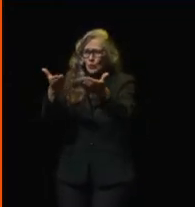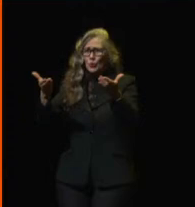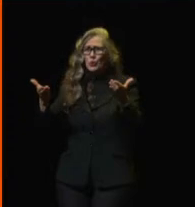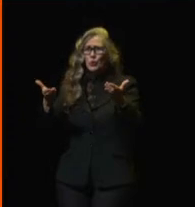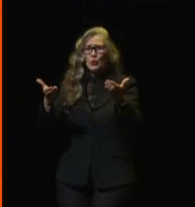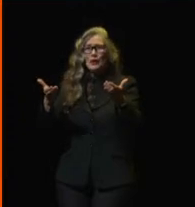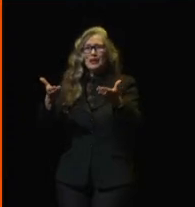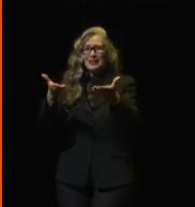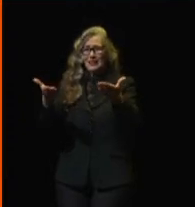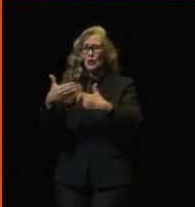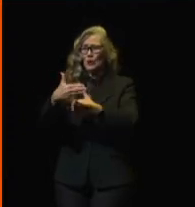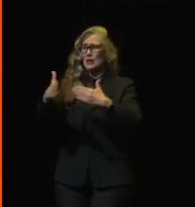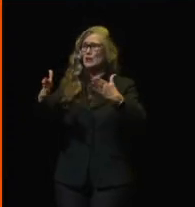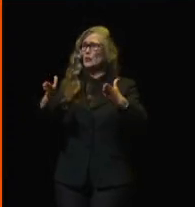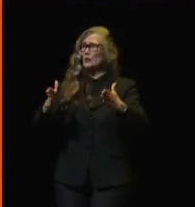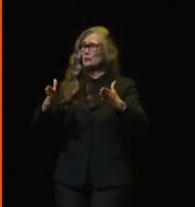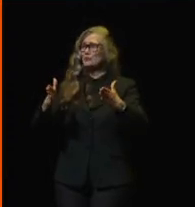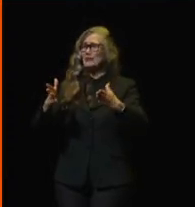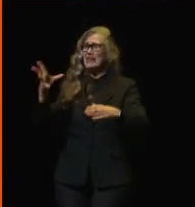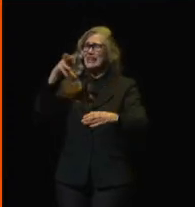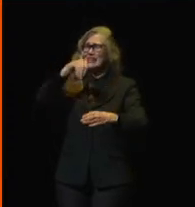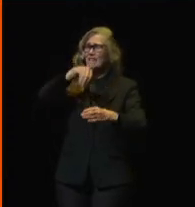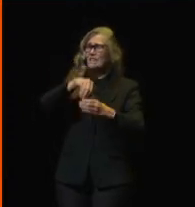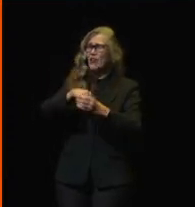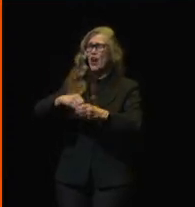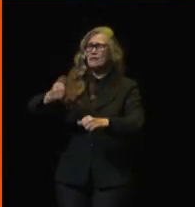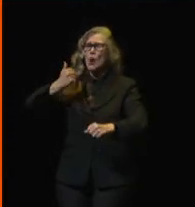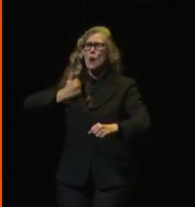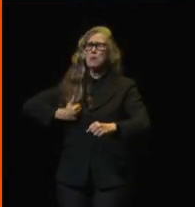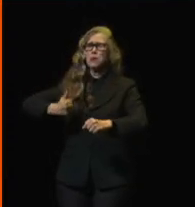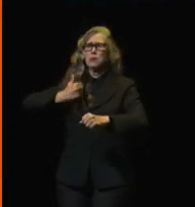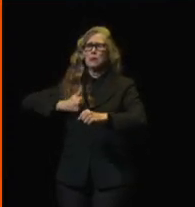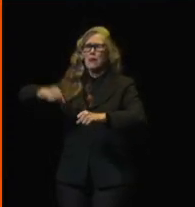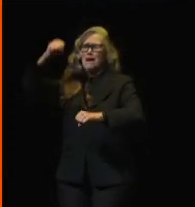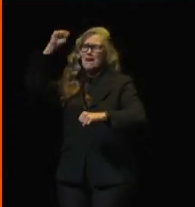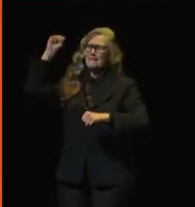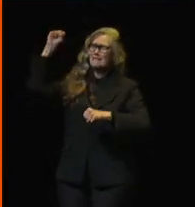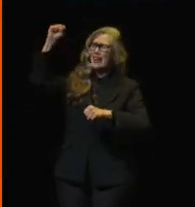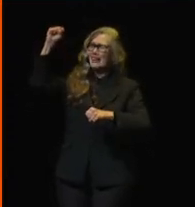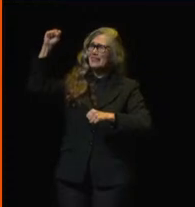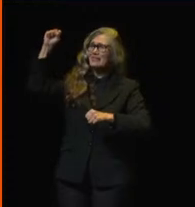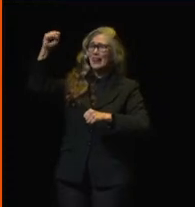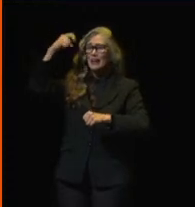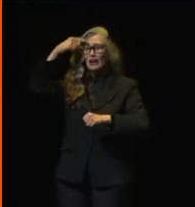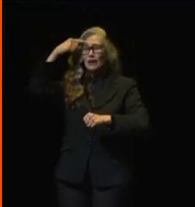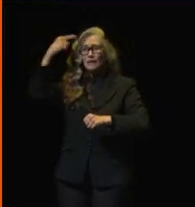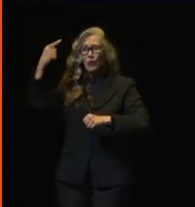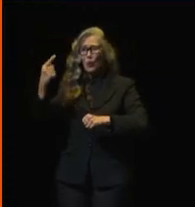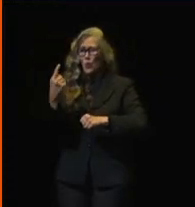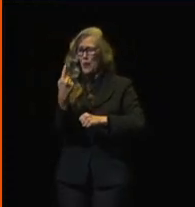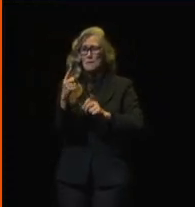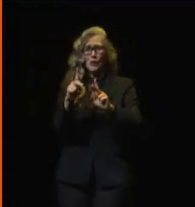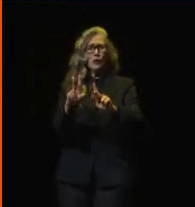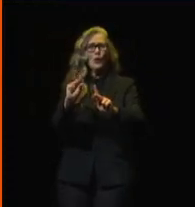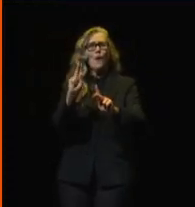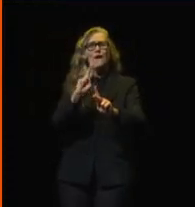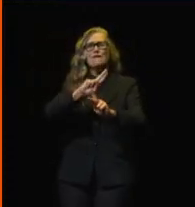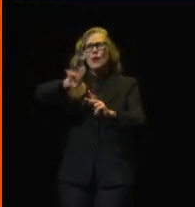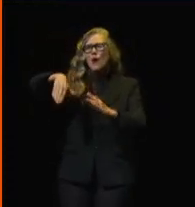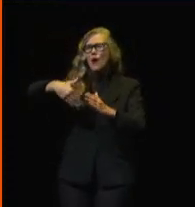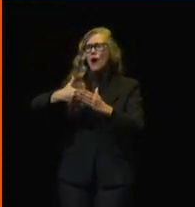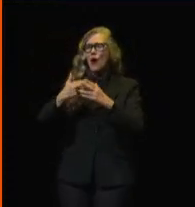with joy and fun because he was fighting on behalf of humankind. Many of you have received late night emails from